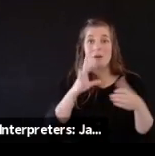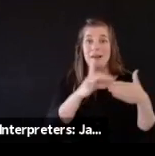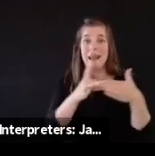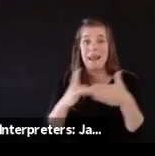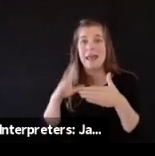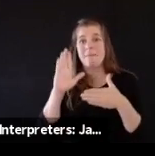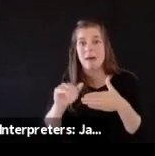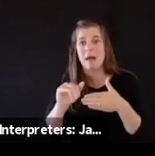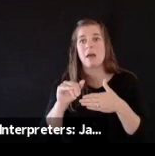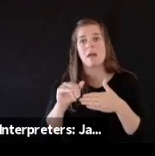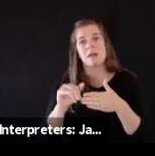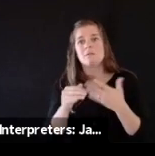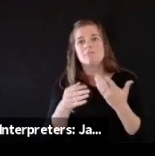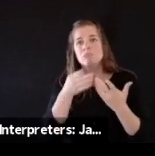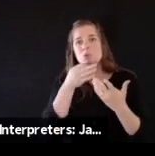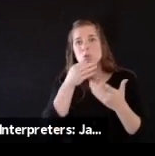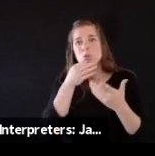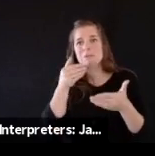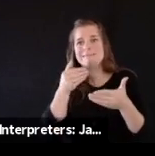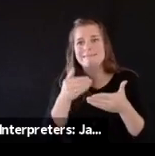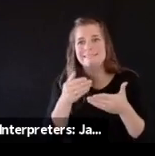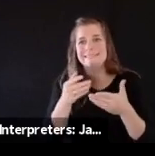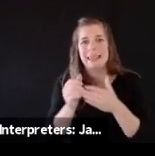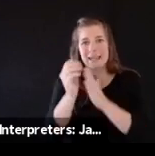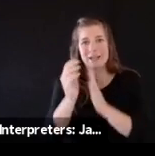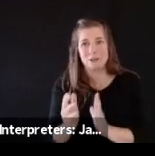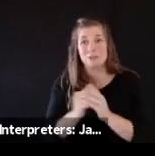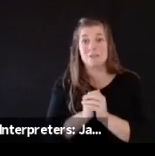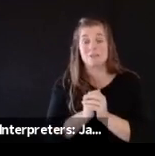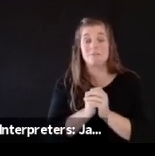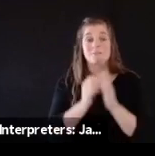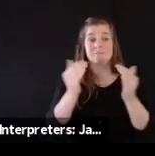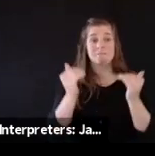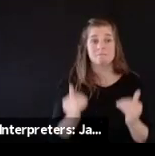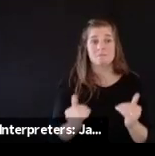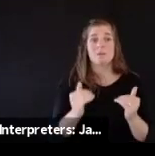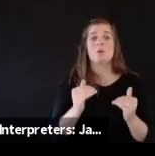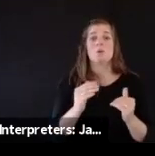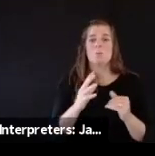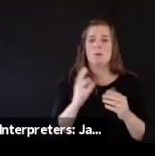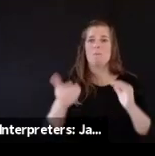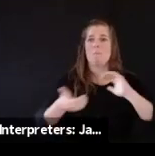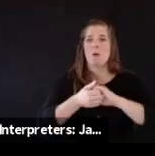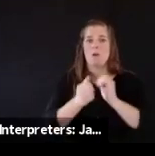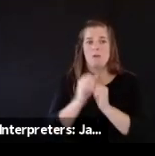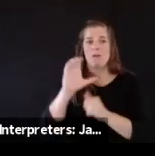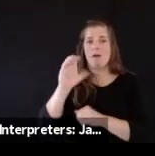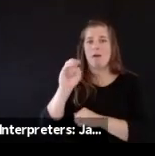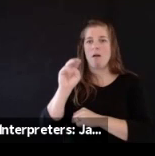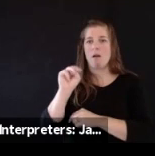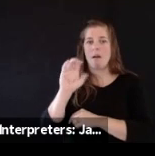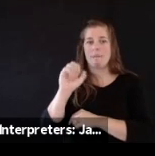leaders. Another thing that we've done is we've partnered with Comcast, so one of our corporate partners, and we are